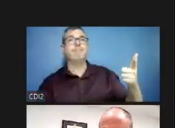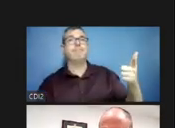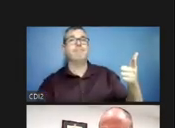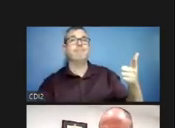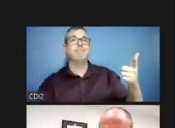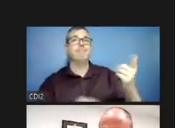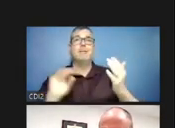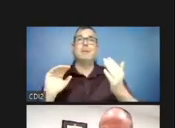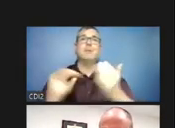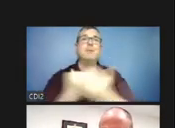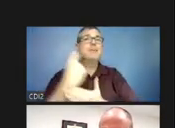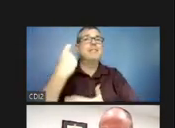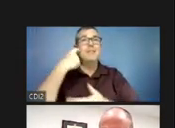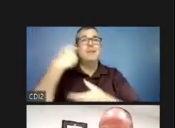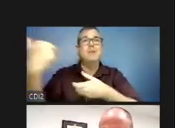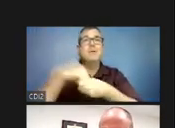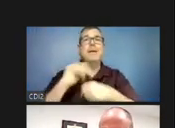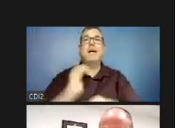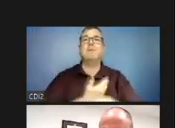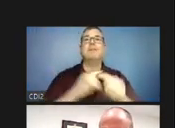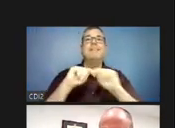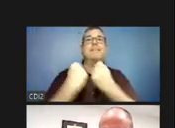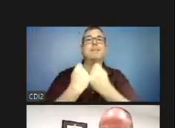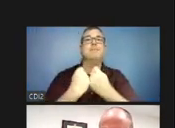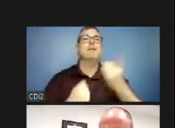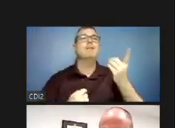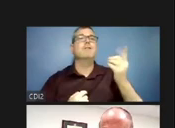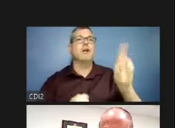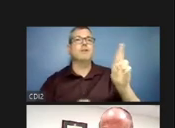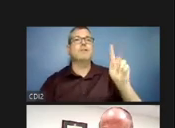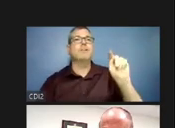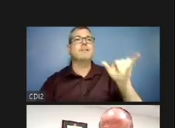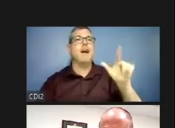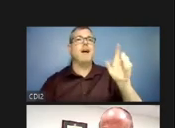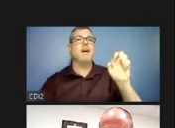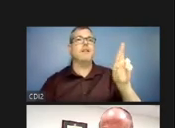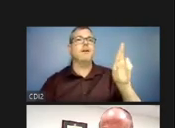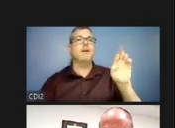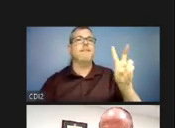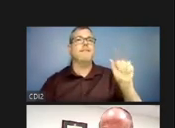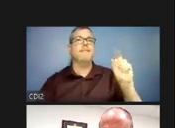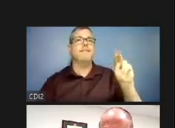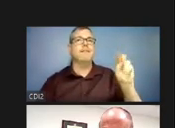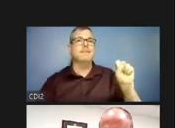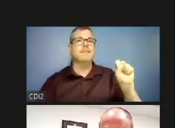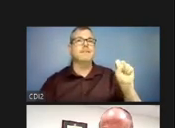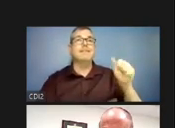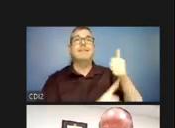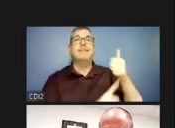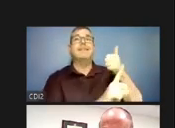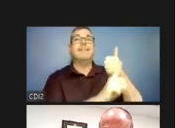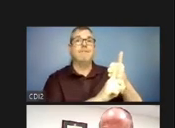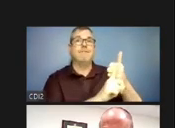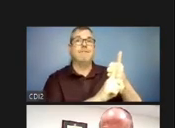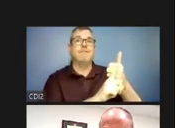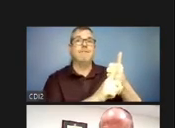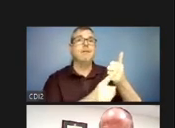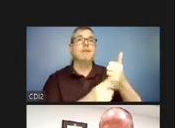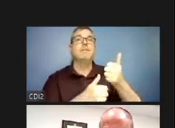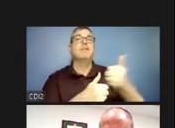Tyler Evans. He is the chief of our vaccine distribution branch, and I'll let him run the first course of these